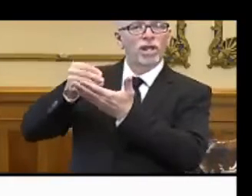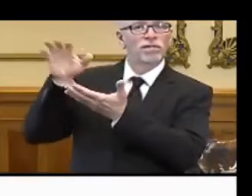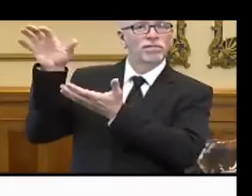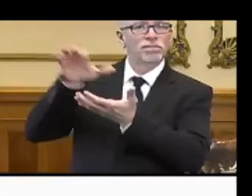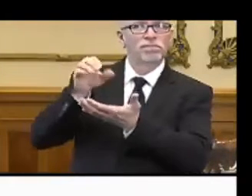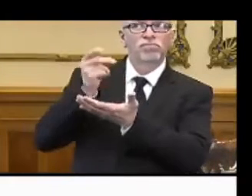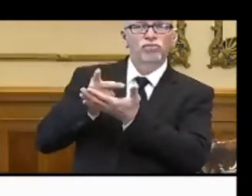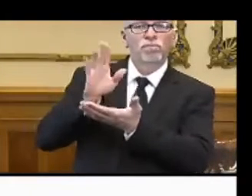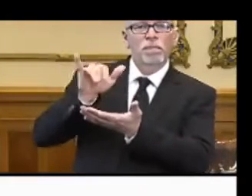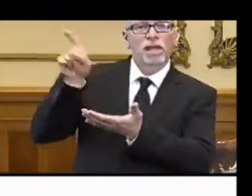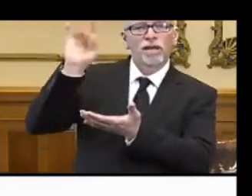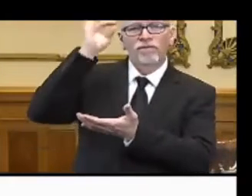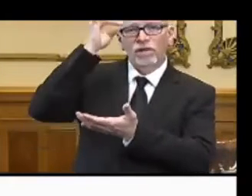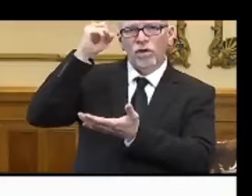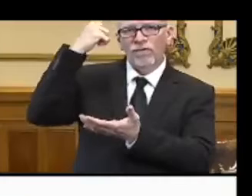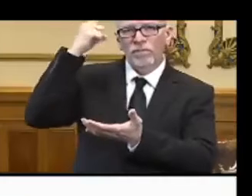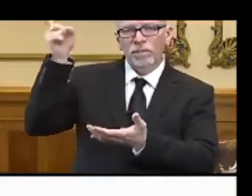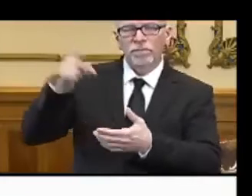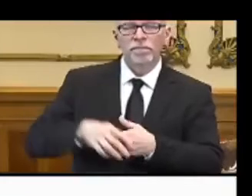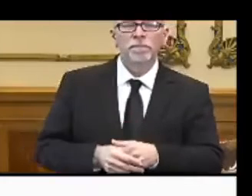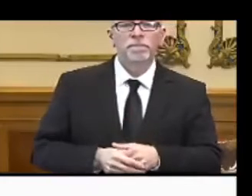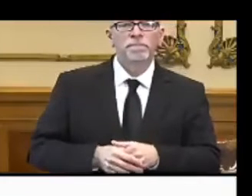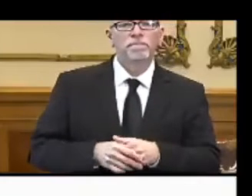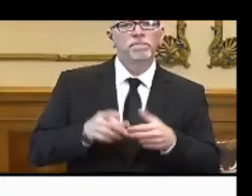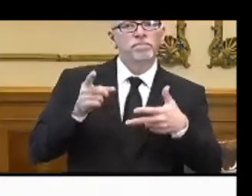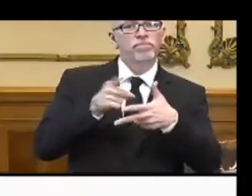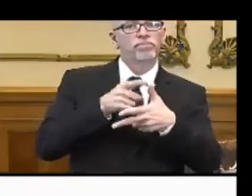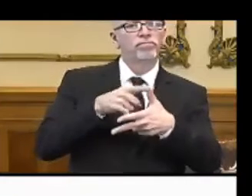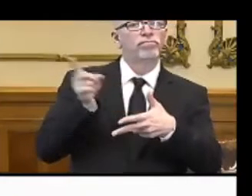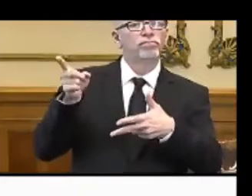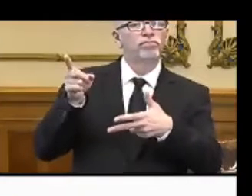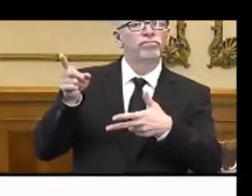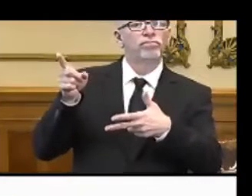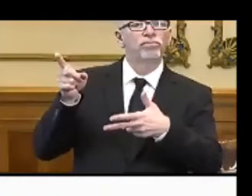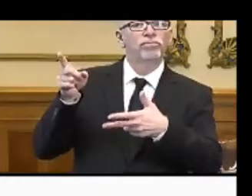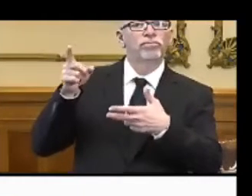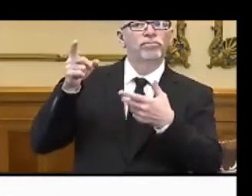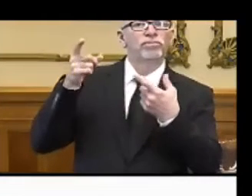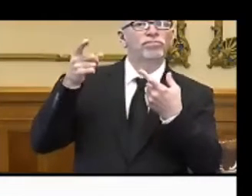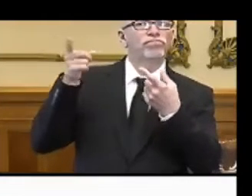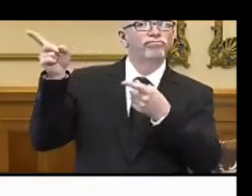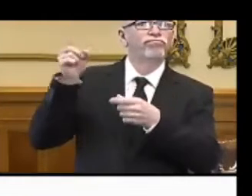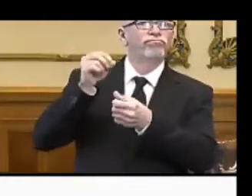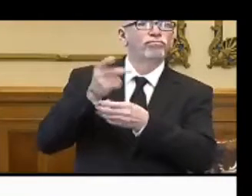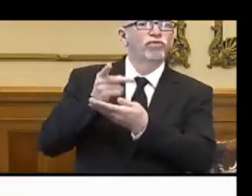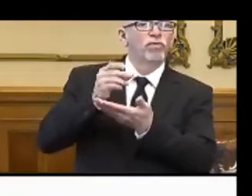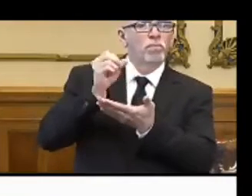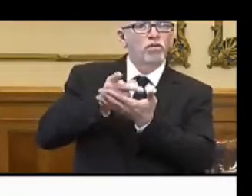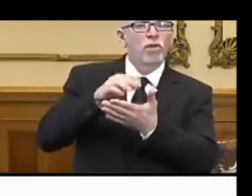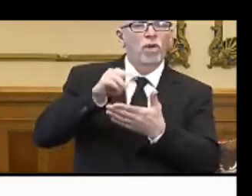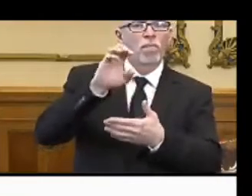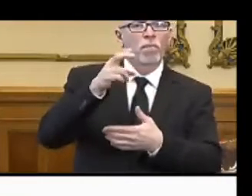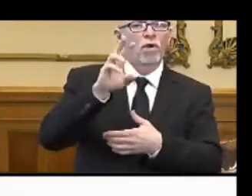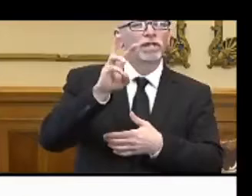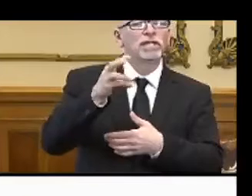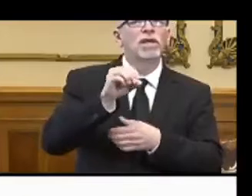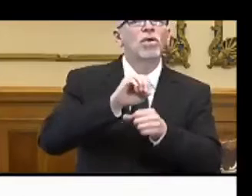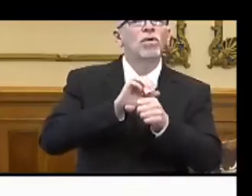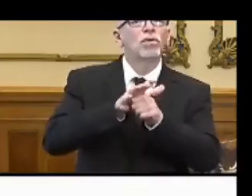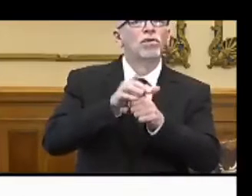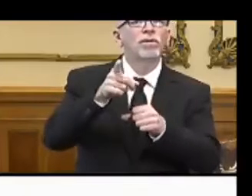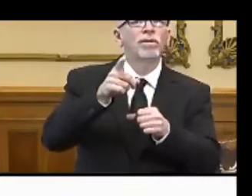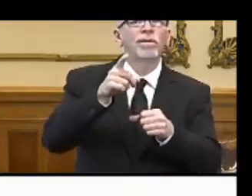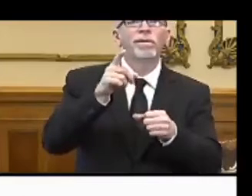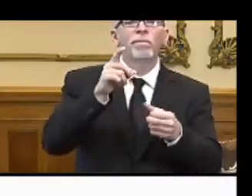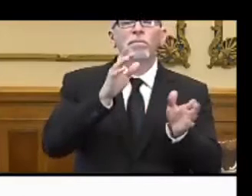by the federal government. The first was adopted on March 6th, the Coronavirus Preparedness and Response